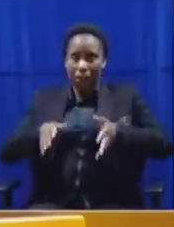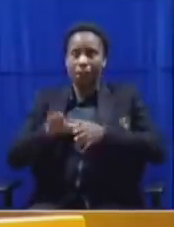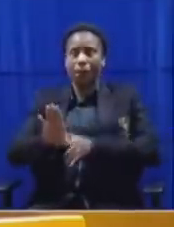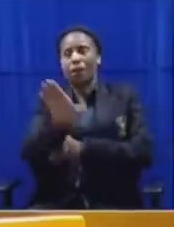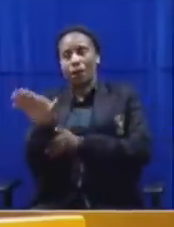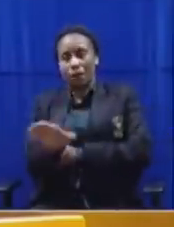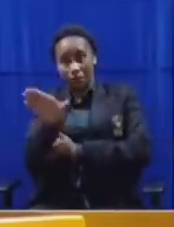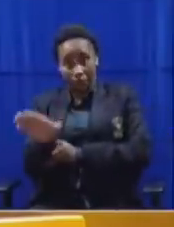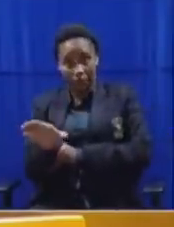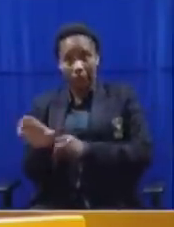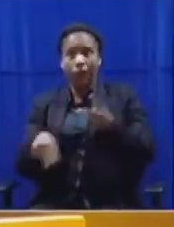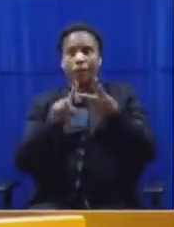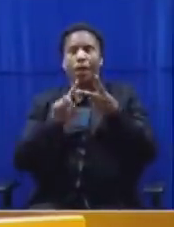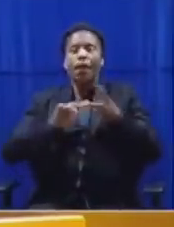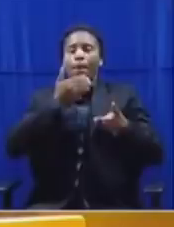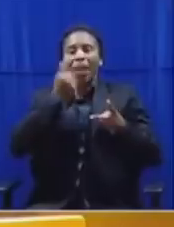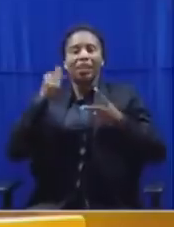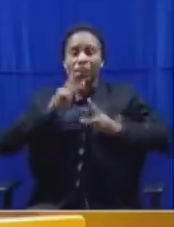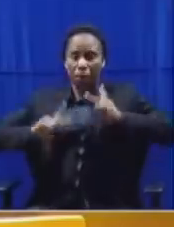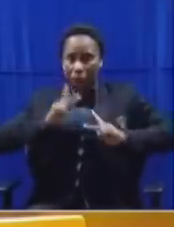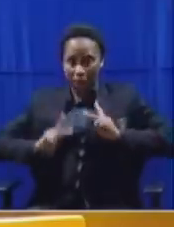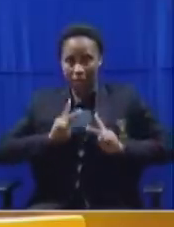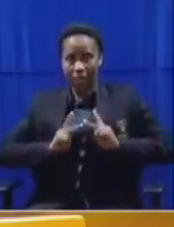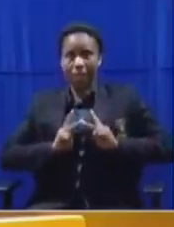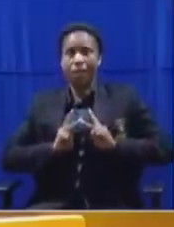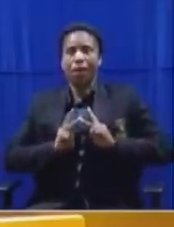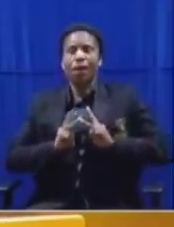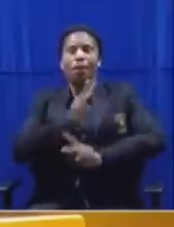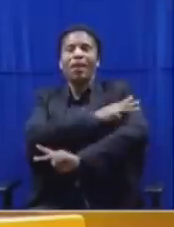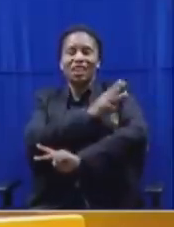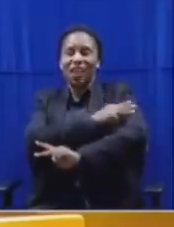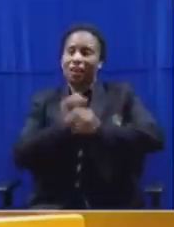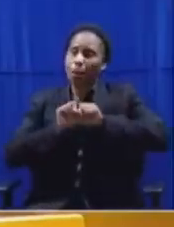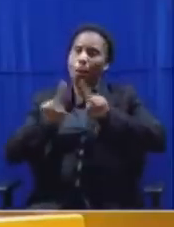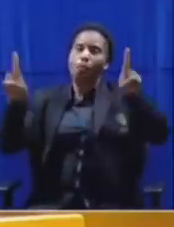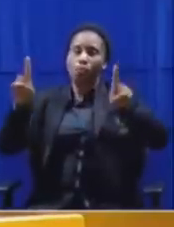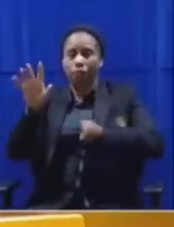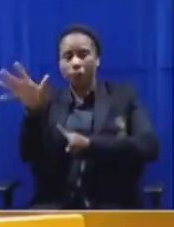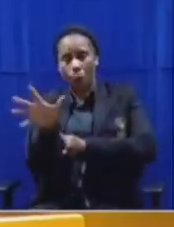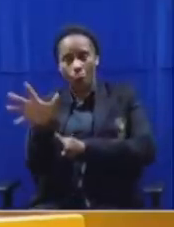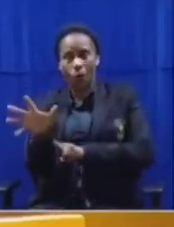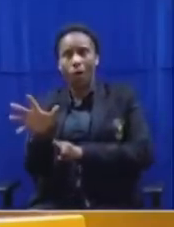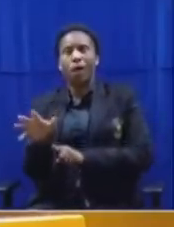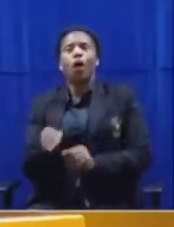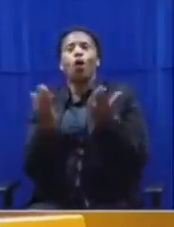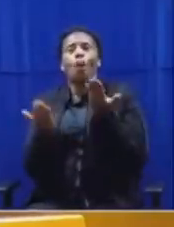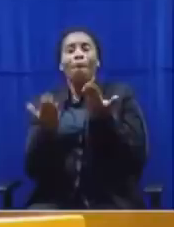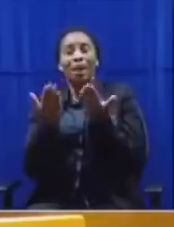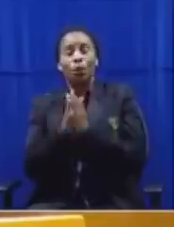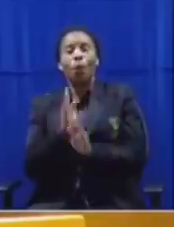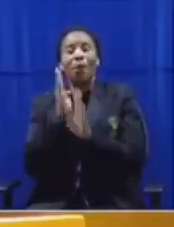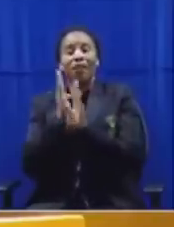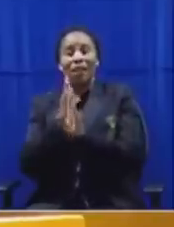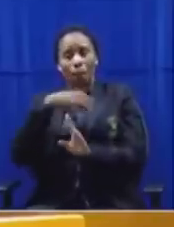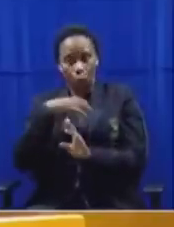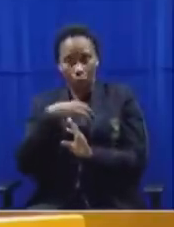is the best performing asset manager in the entire continent, even compared to the privately owned asset managers. It does